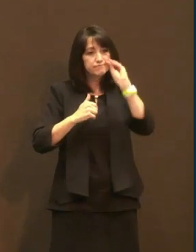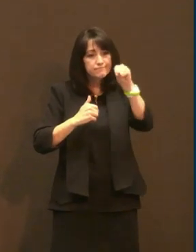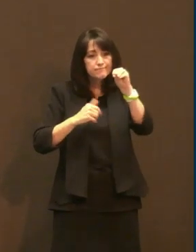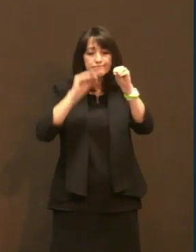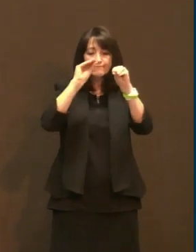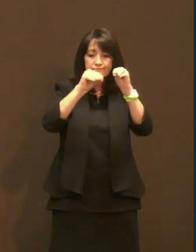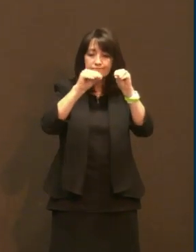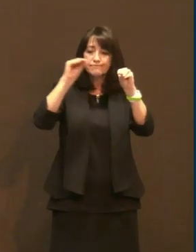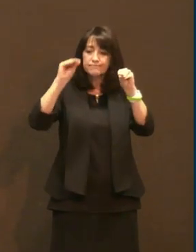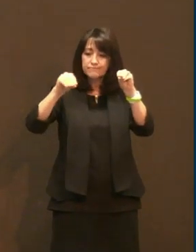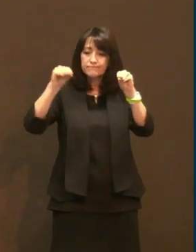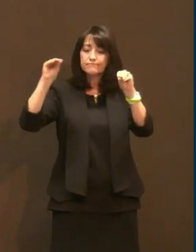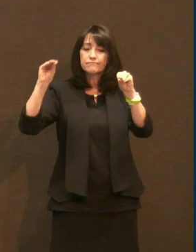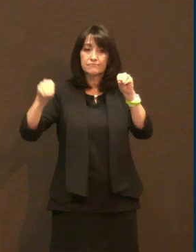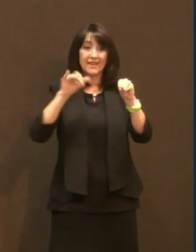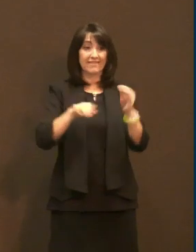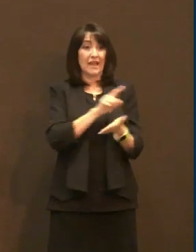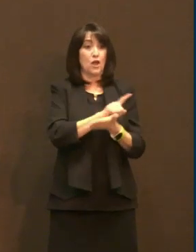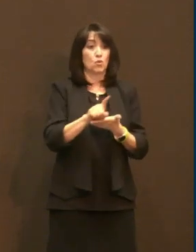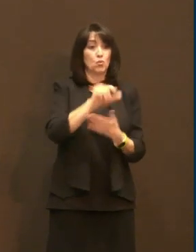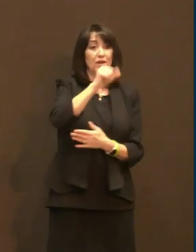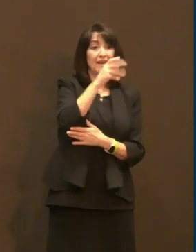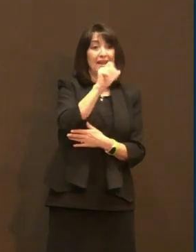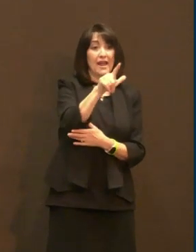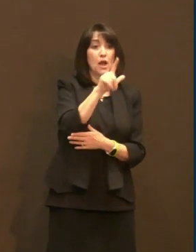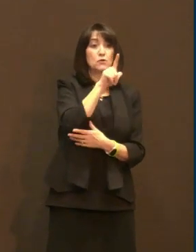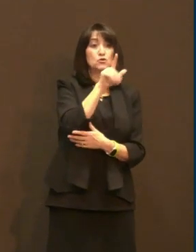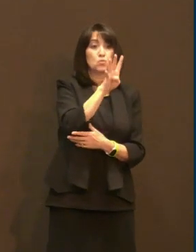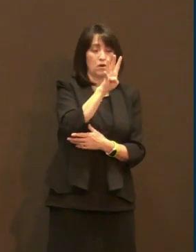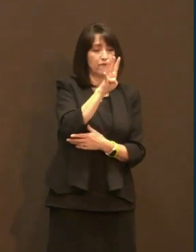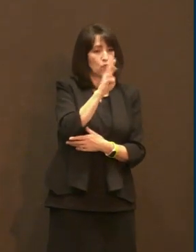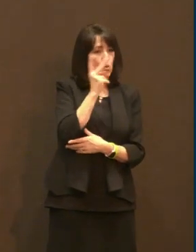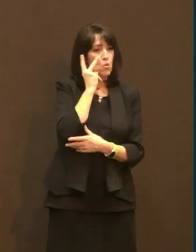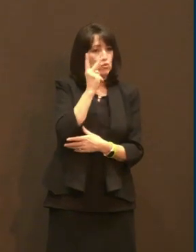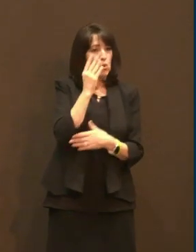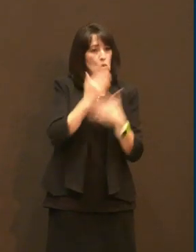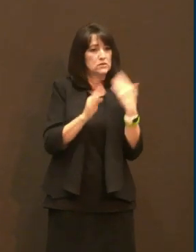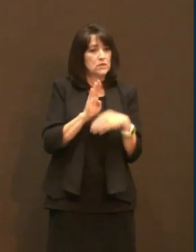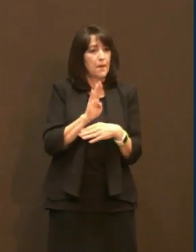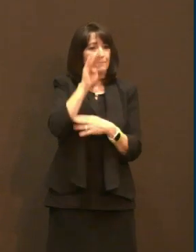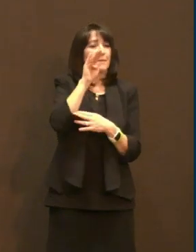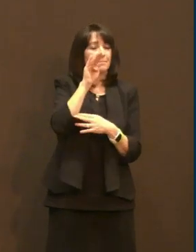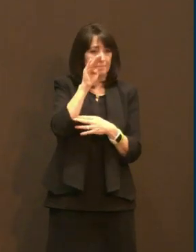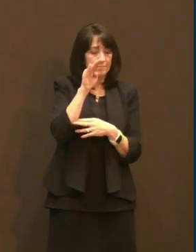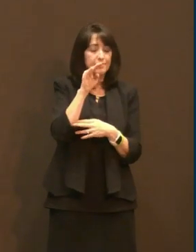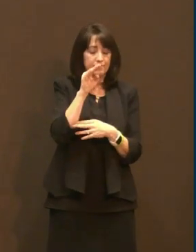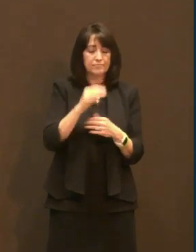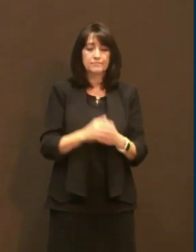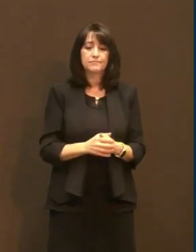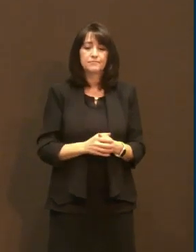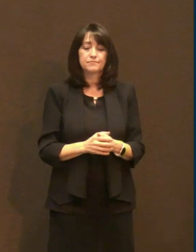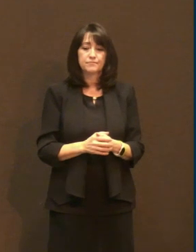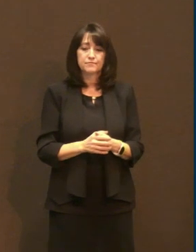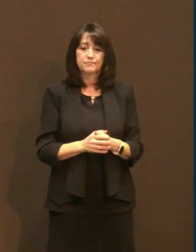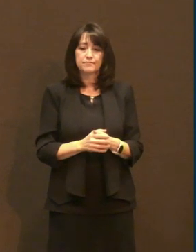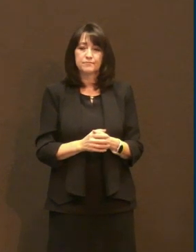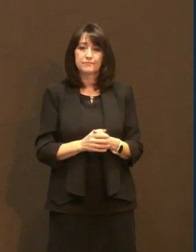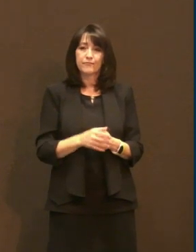April 24th, the week of April the 24th. And then, of course, the cumulative number of positive cases obviously